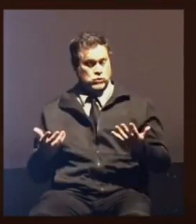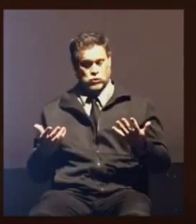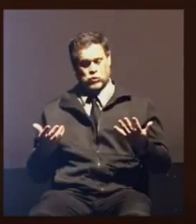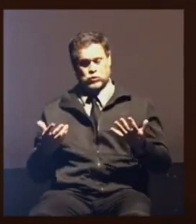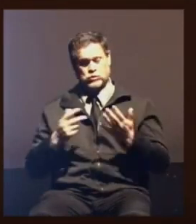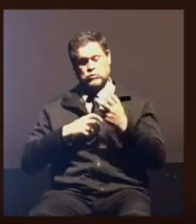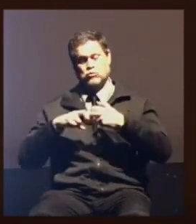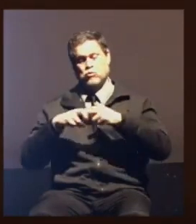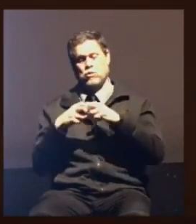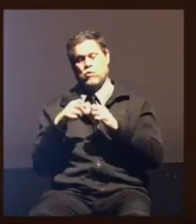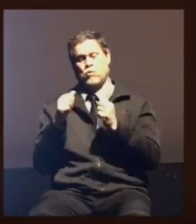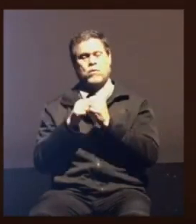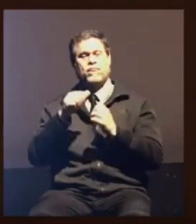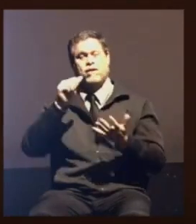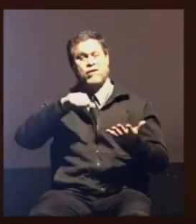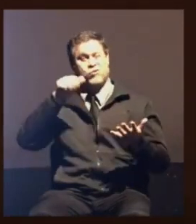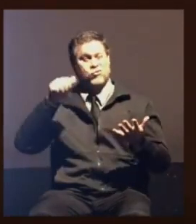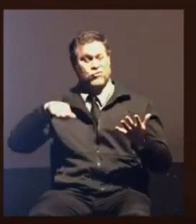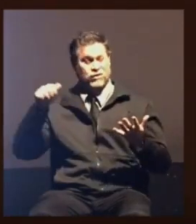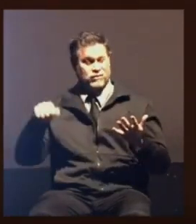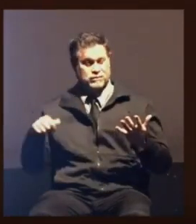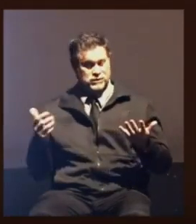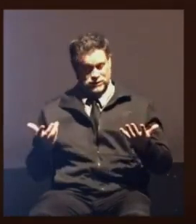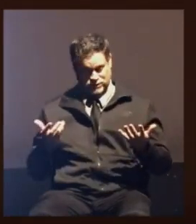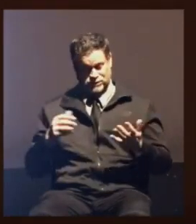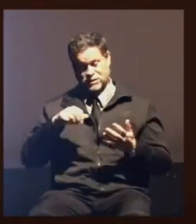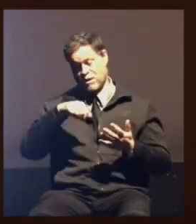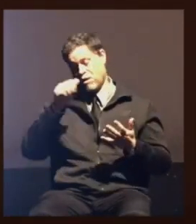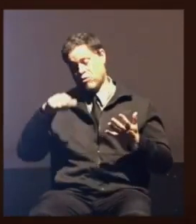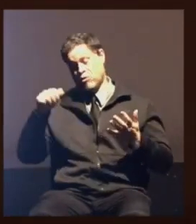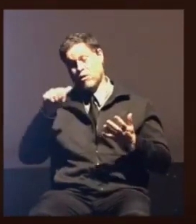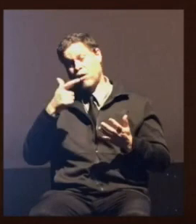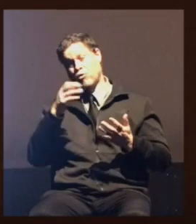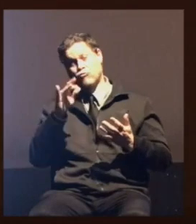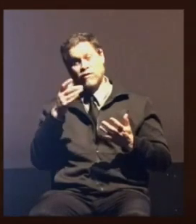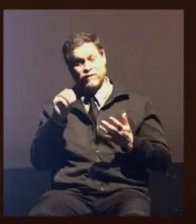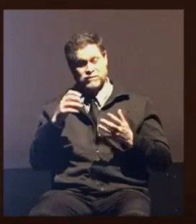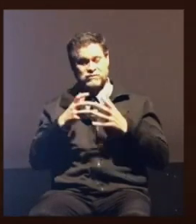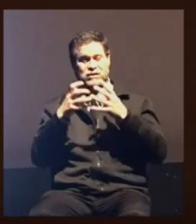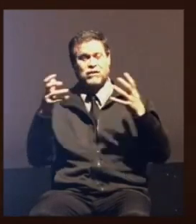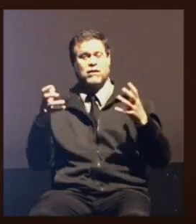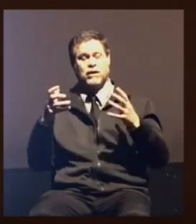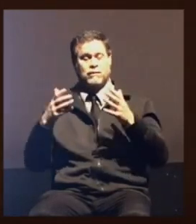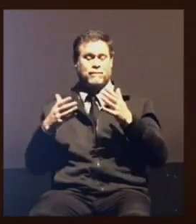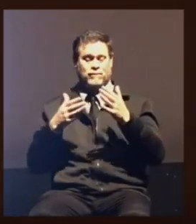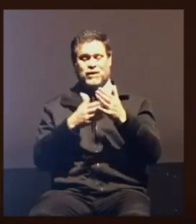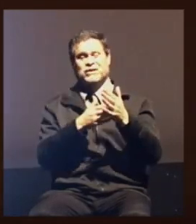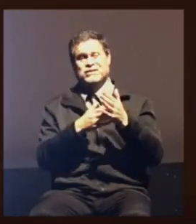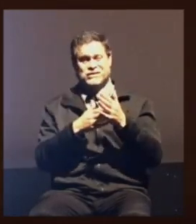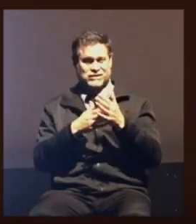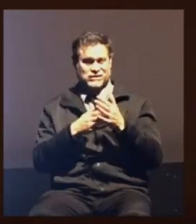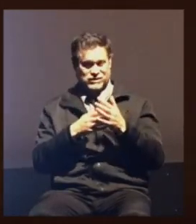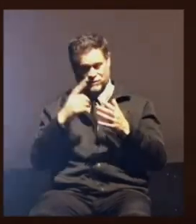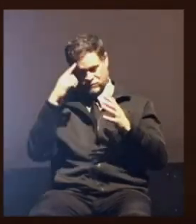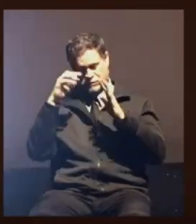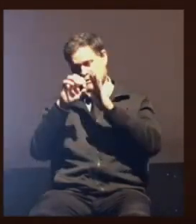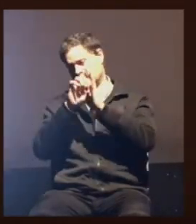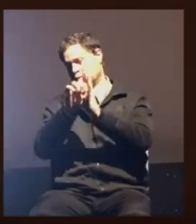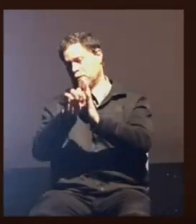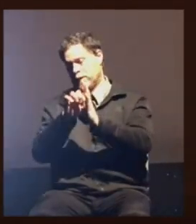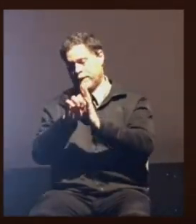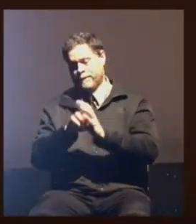what's the problem with these algorithms? Well, these algorithms have a lot of biases. Take, for